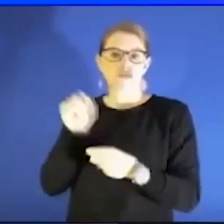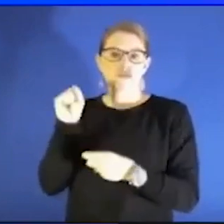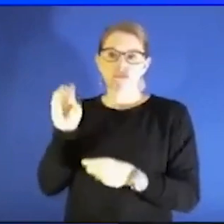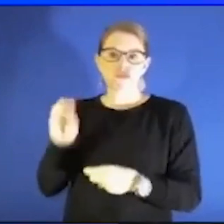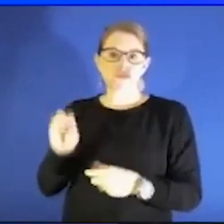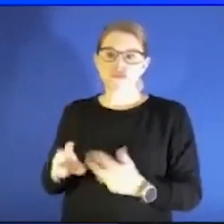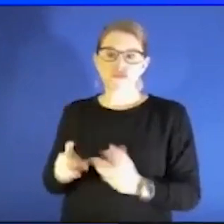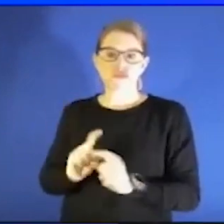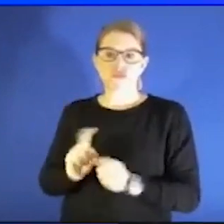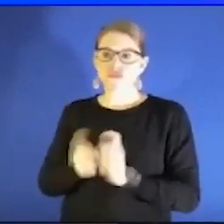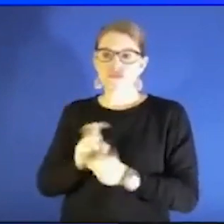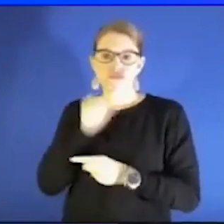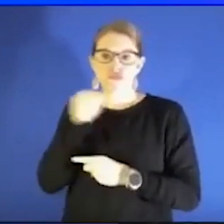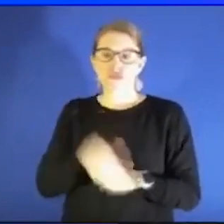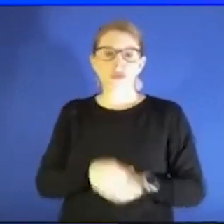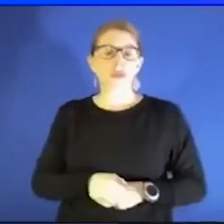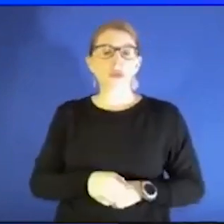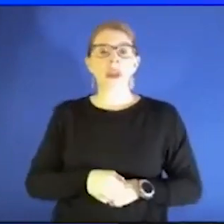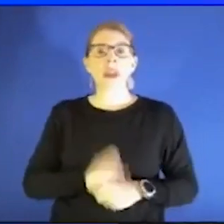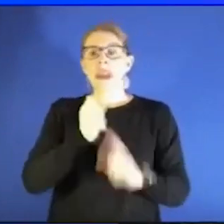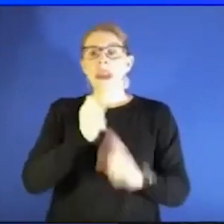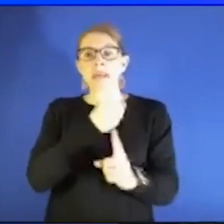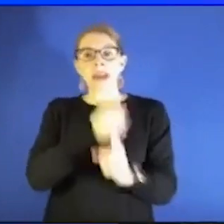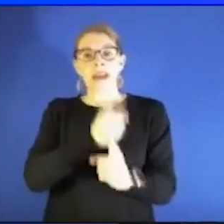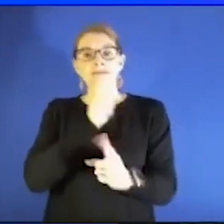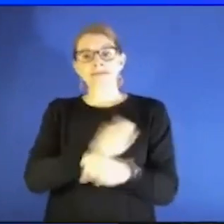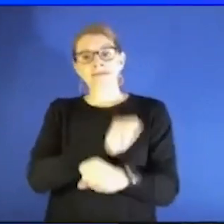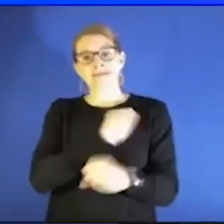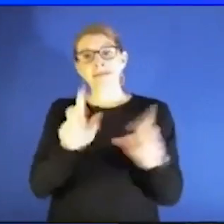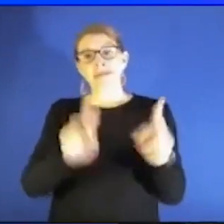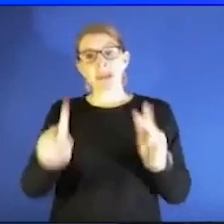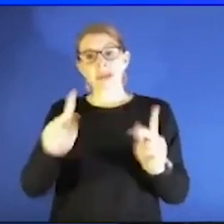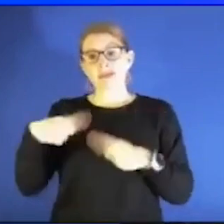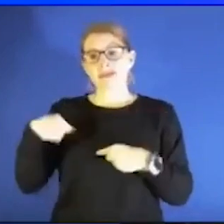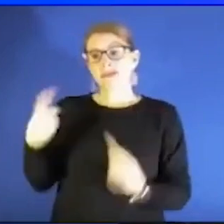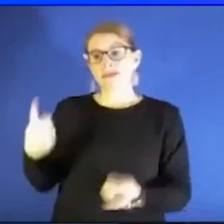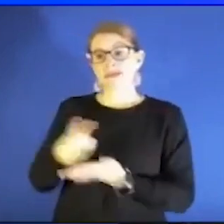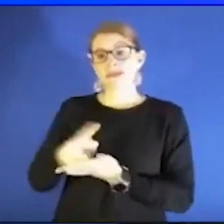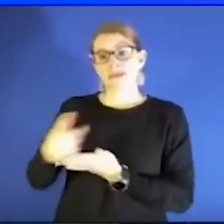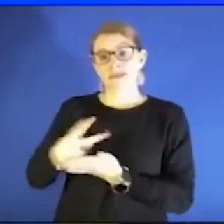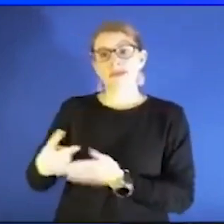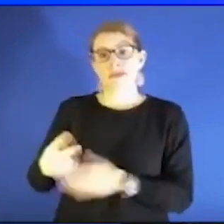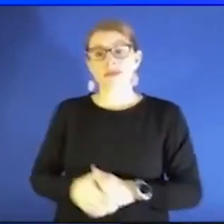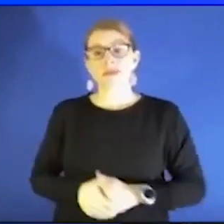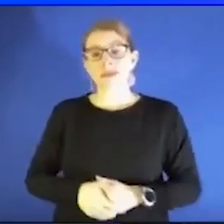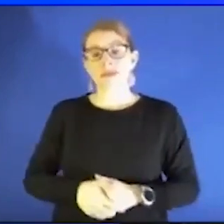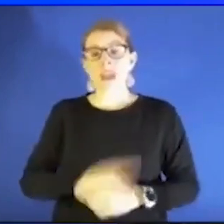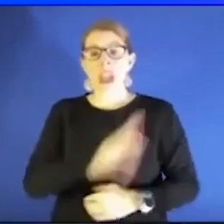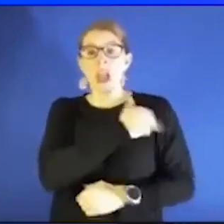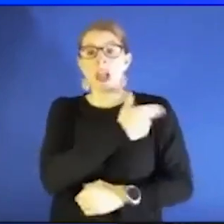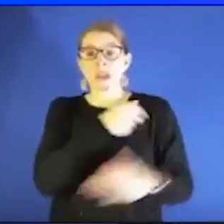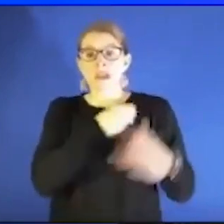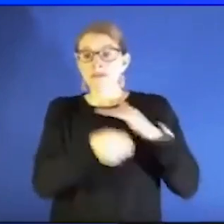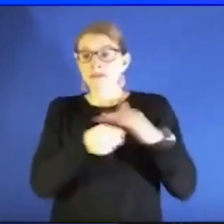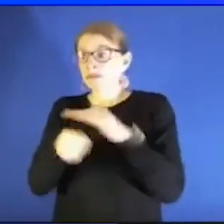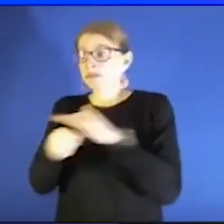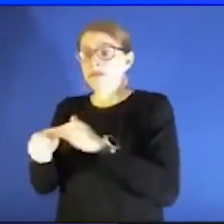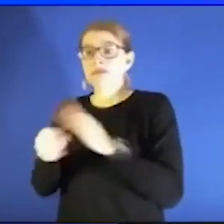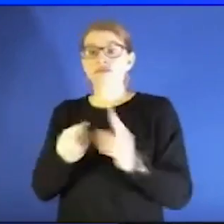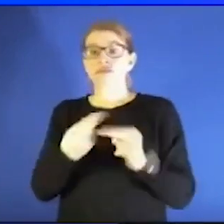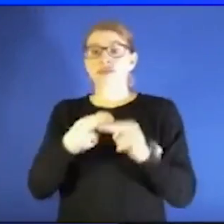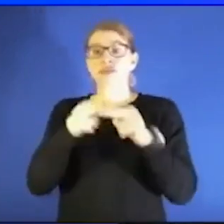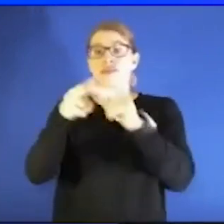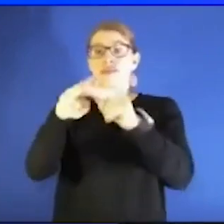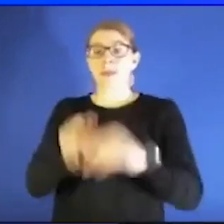seen the impact on very real people over the past couple of weeks. So hospitalizations across the region continue to go up.